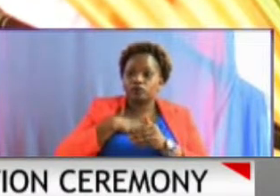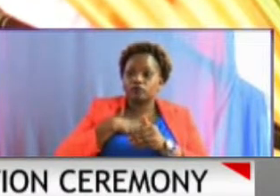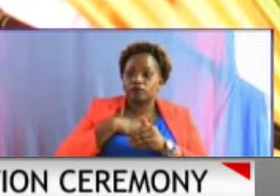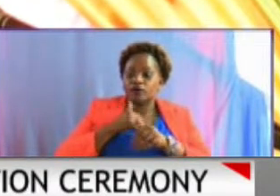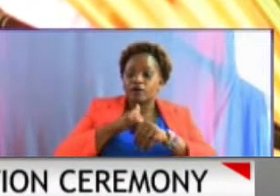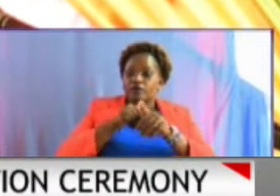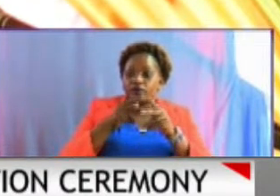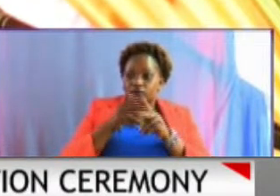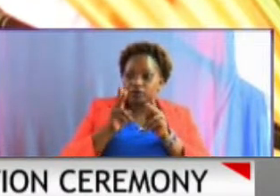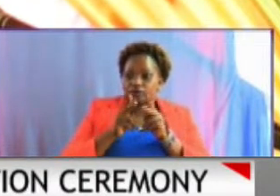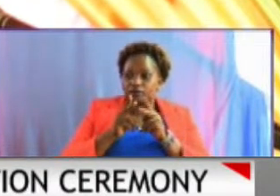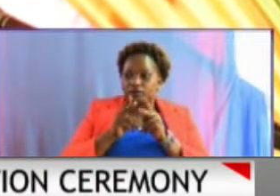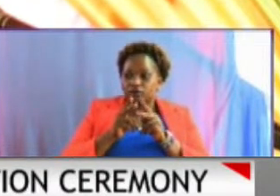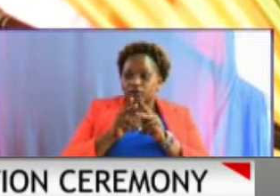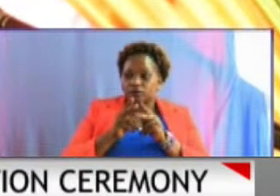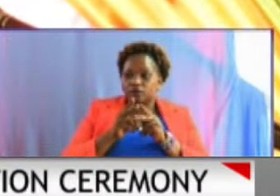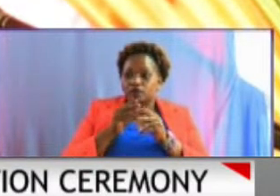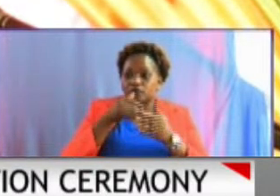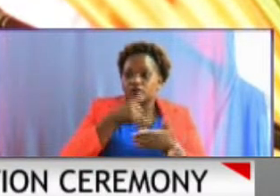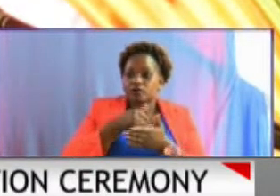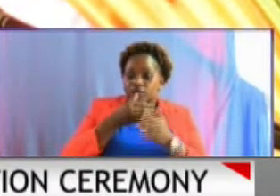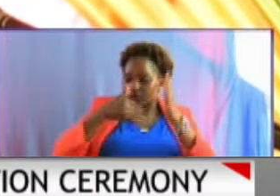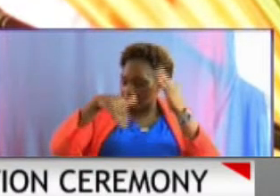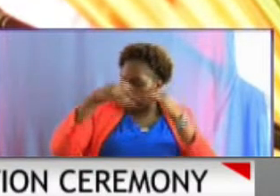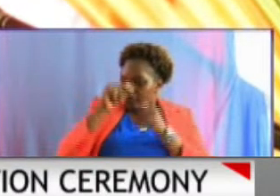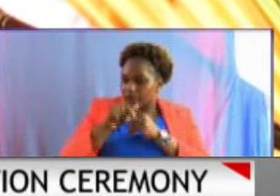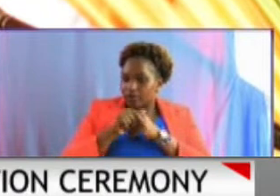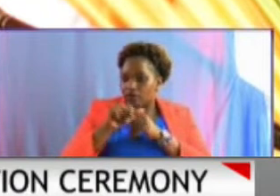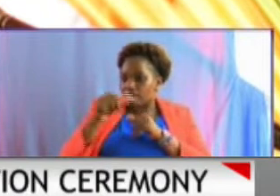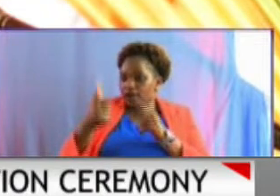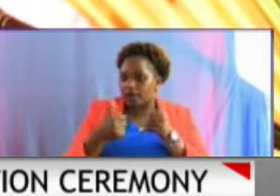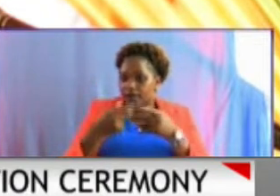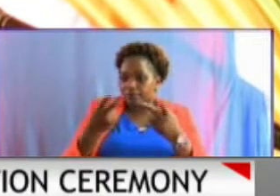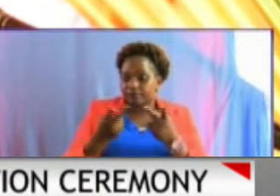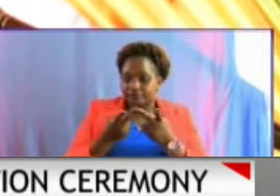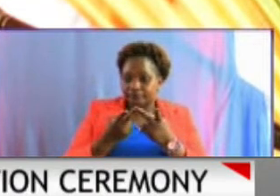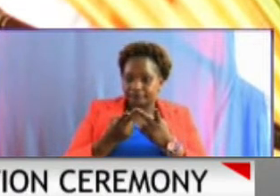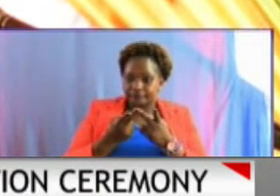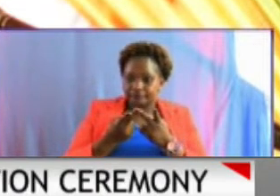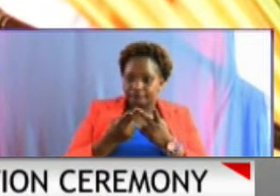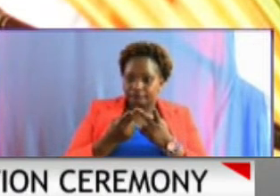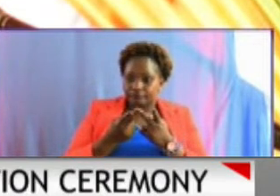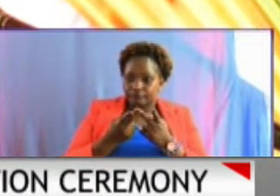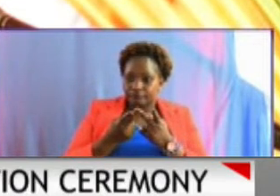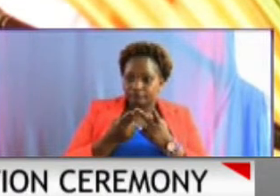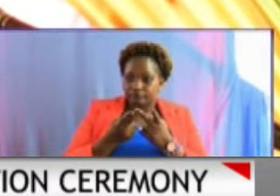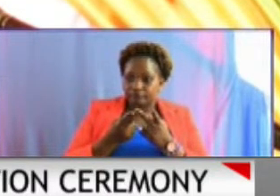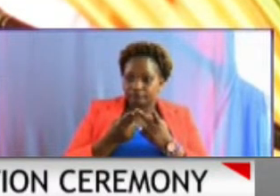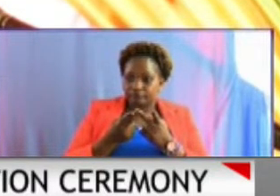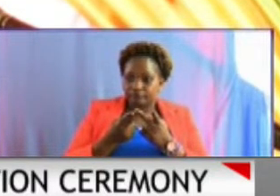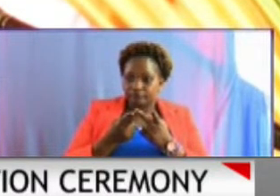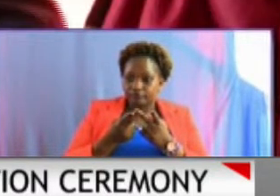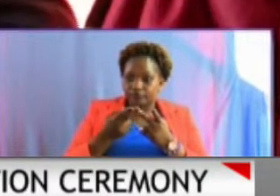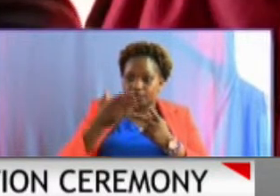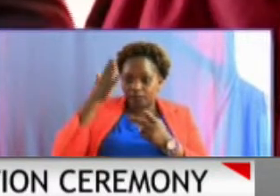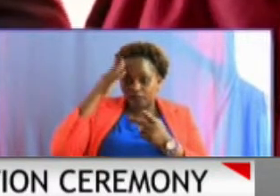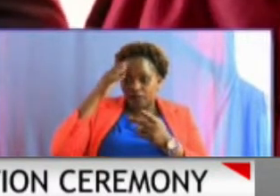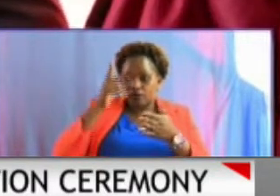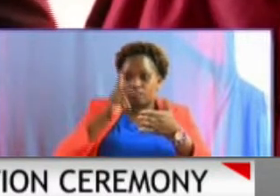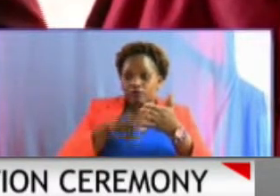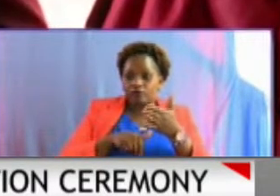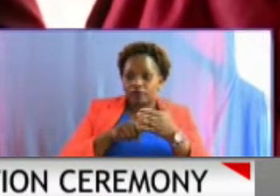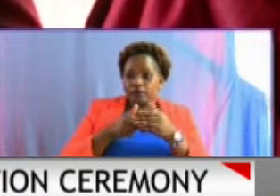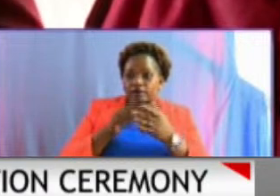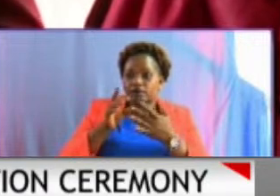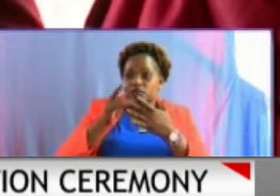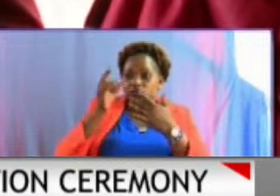further studies, either in this university or elsewhere, to do so. I know that whatever